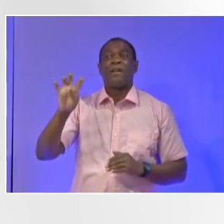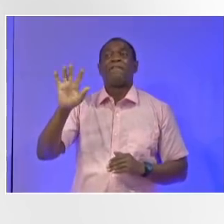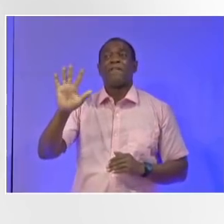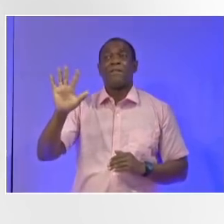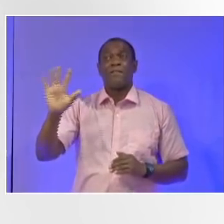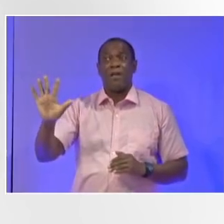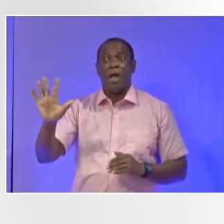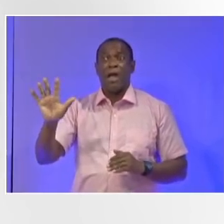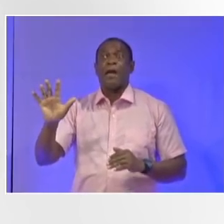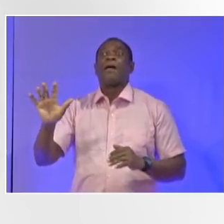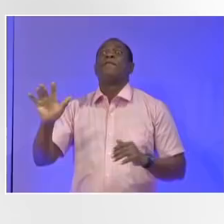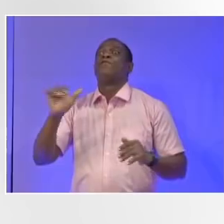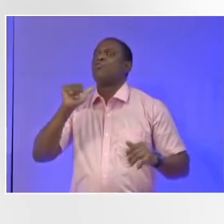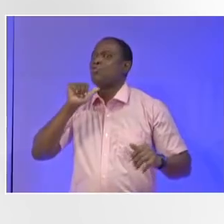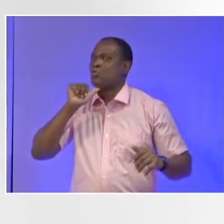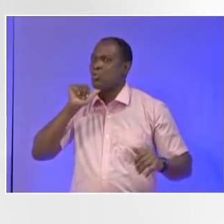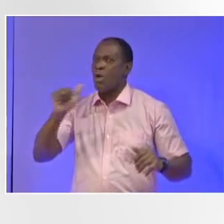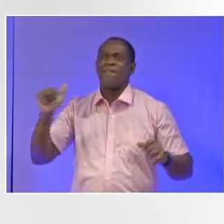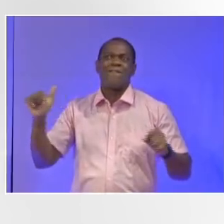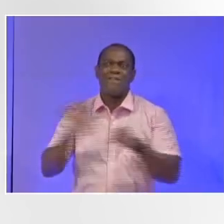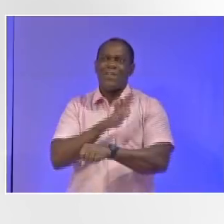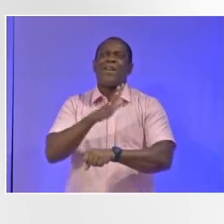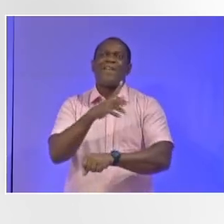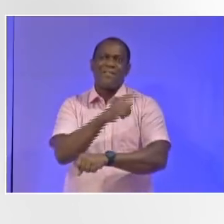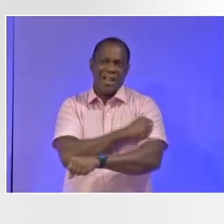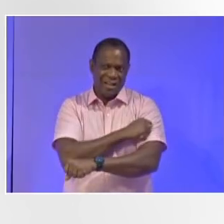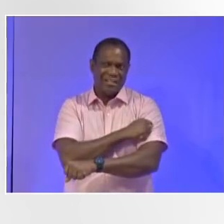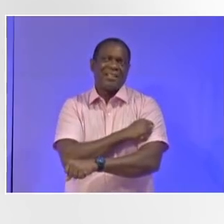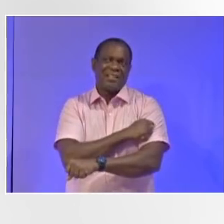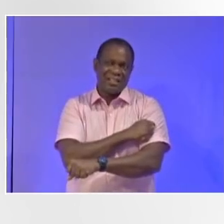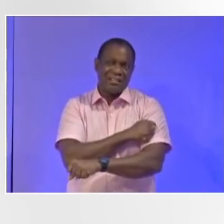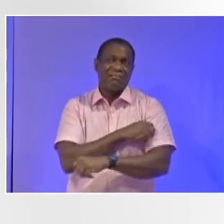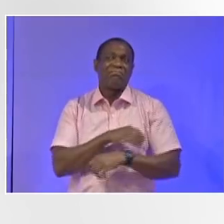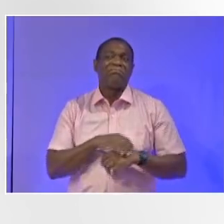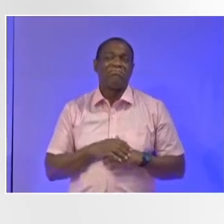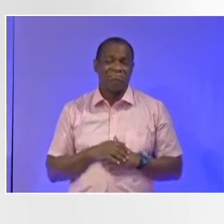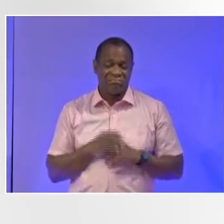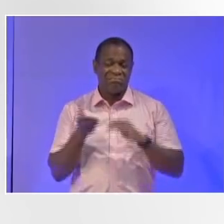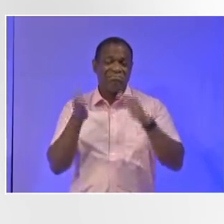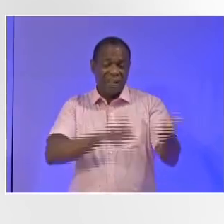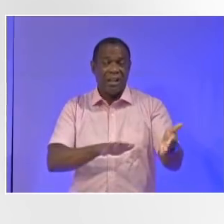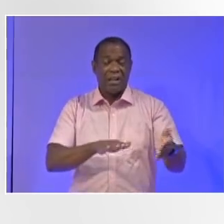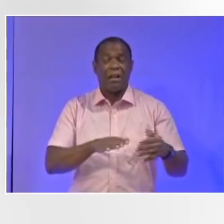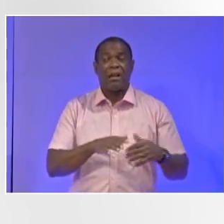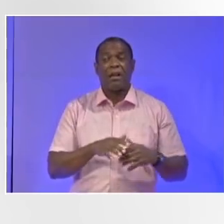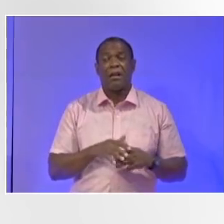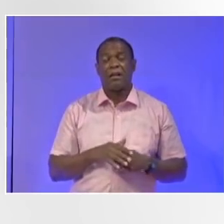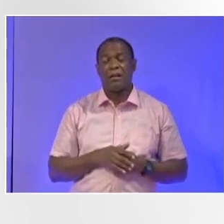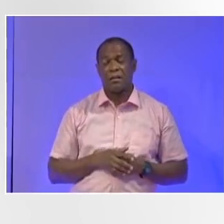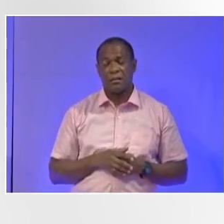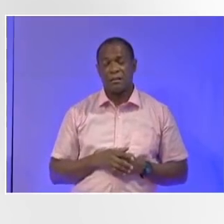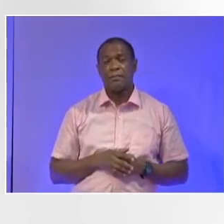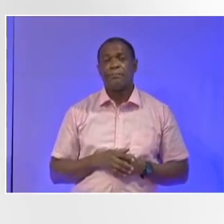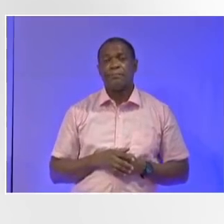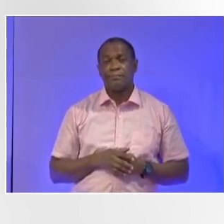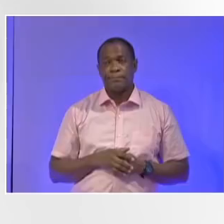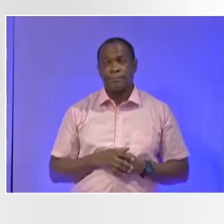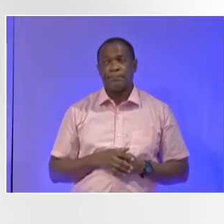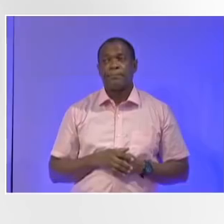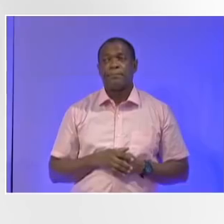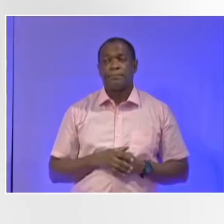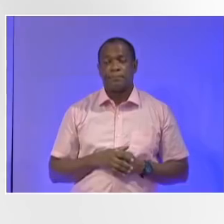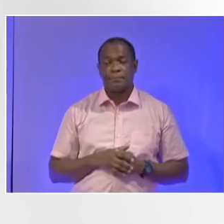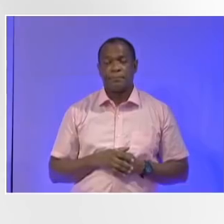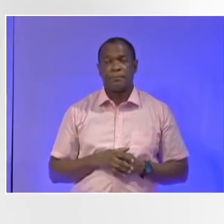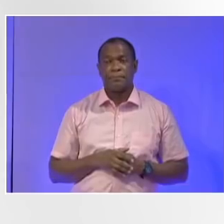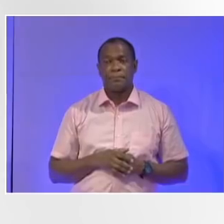2,455 unvaccinated or partially vaccinated persons since the start of the pandemic. You can come back to me, please.